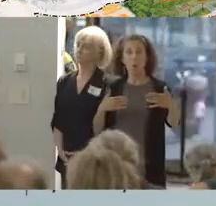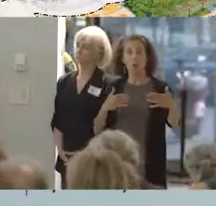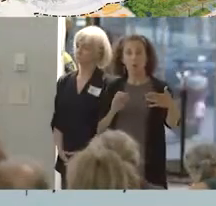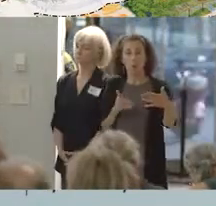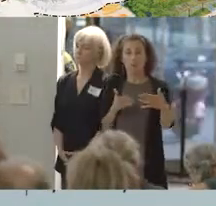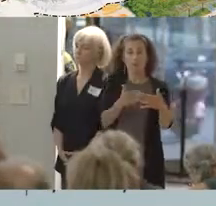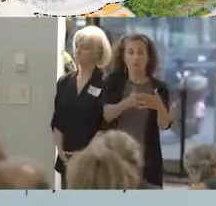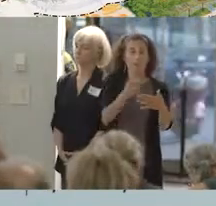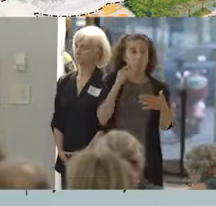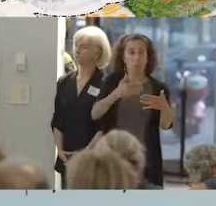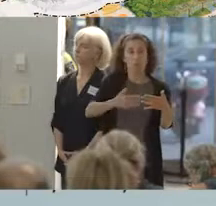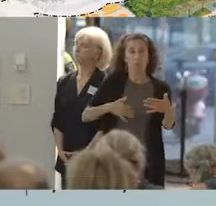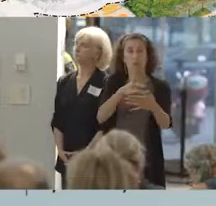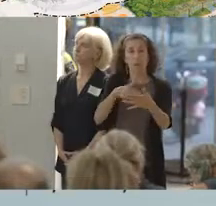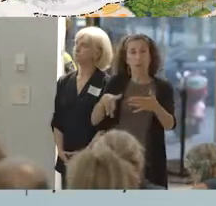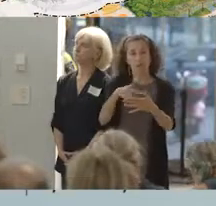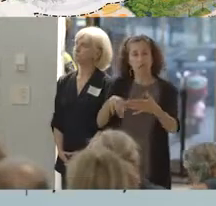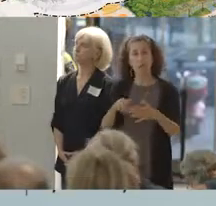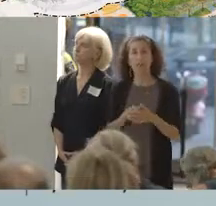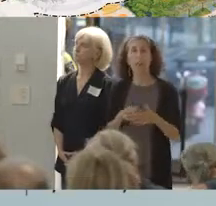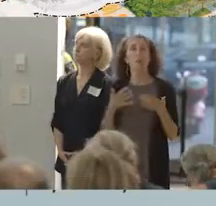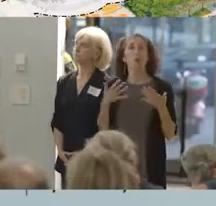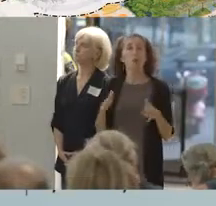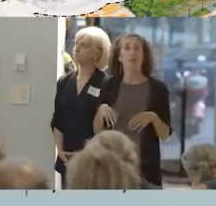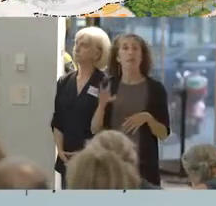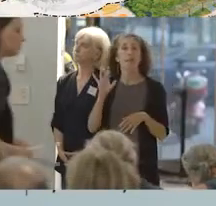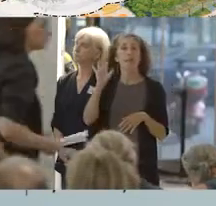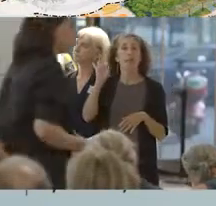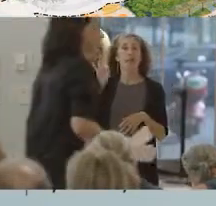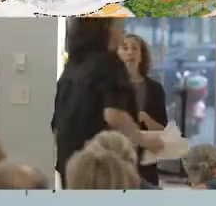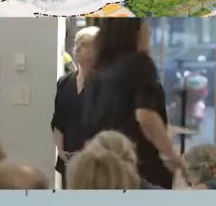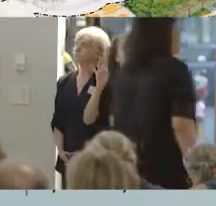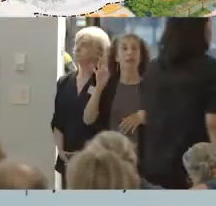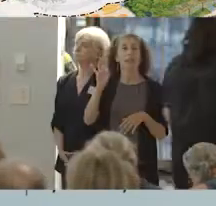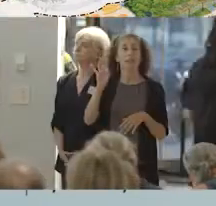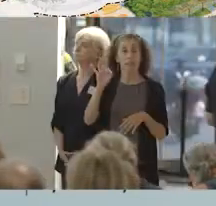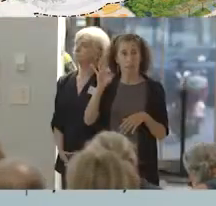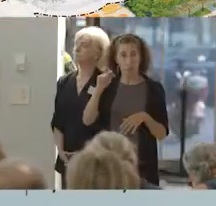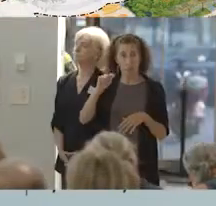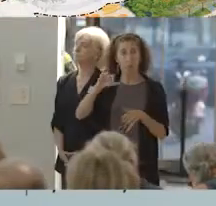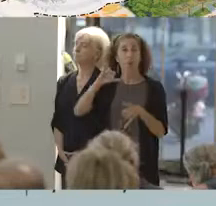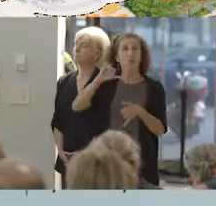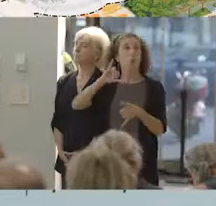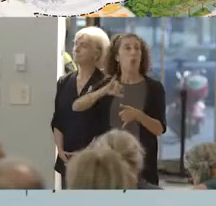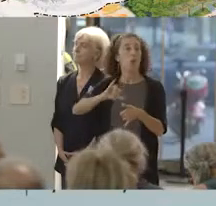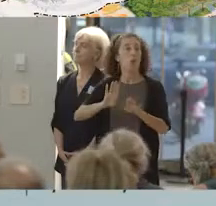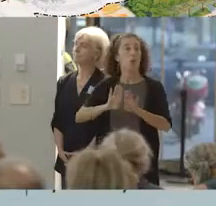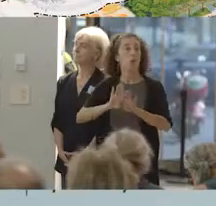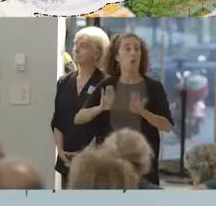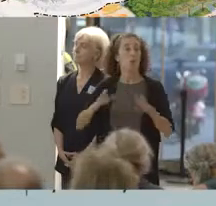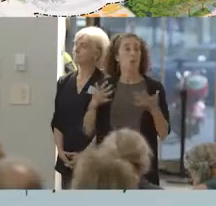already have a roughly 8-foot privacy wall back there, so it's a good place to put the flood protection. At the major